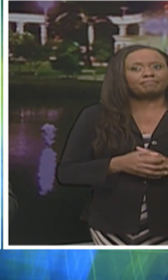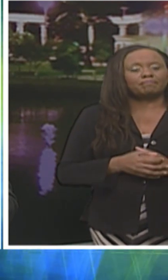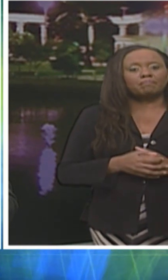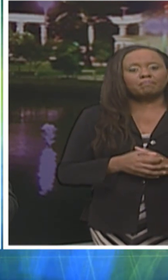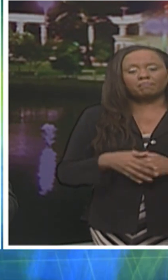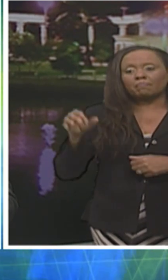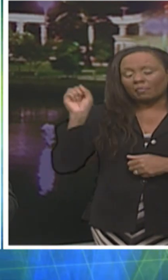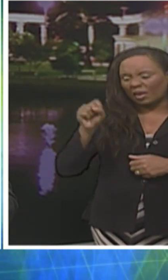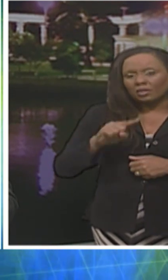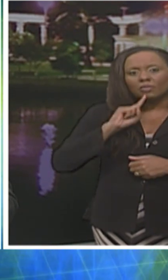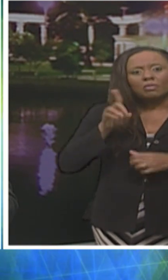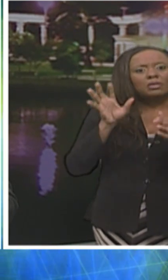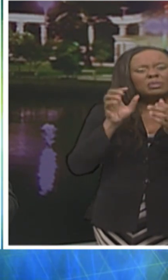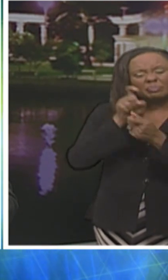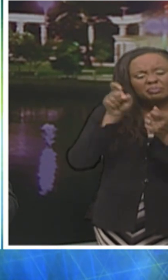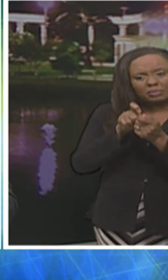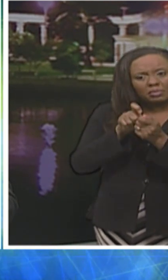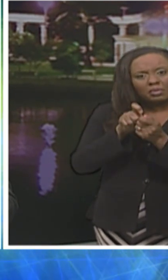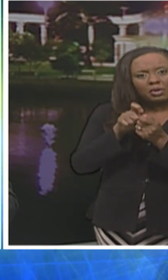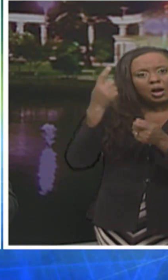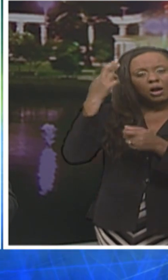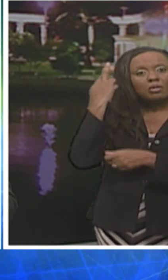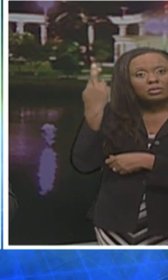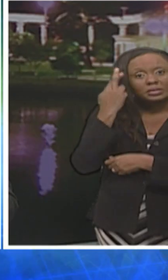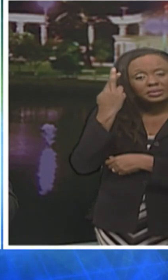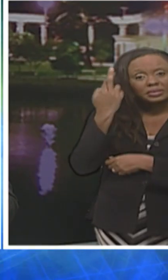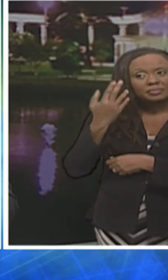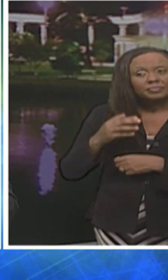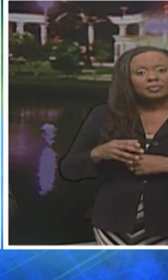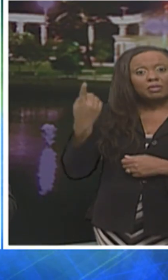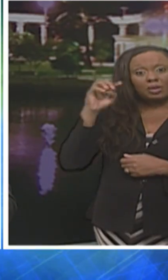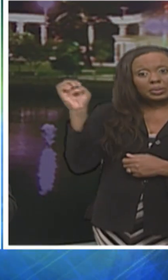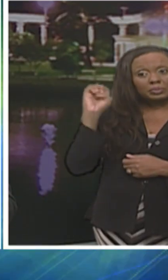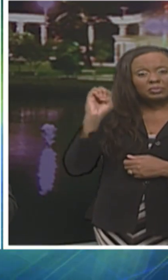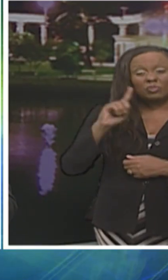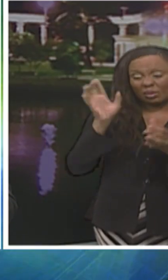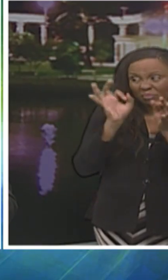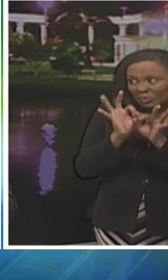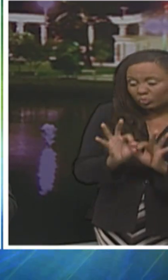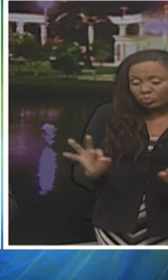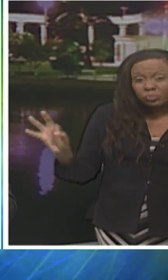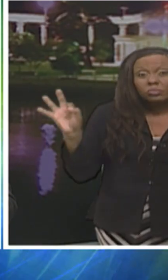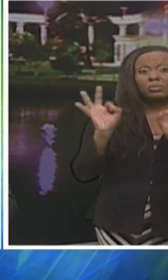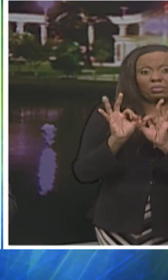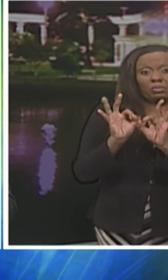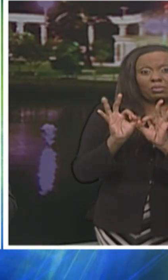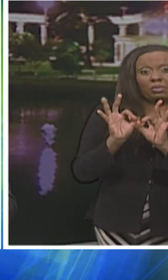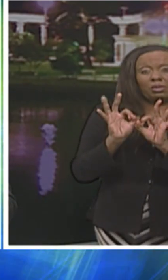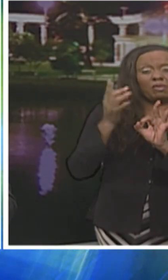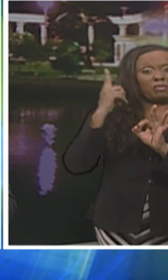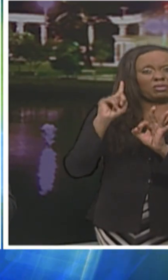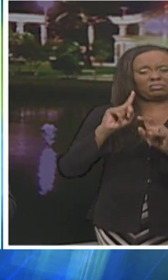a specific purpose, emergency disposal, and they are extremely critical in terms of the steps